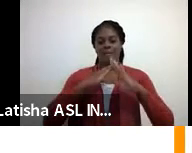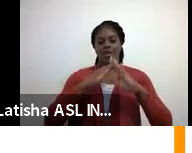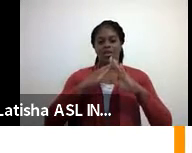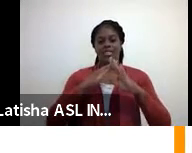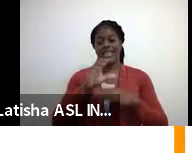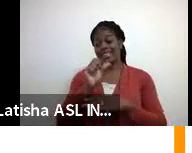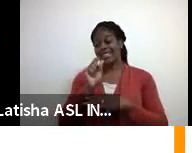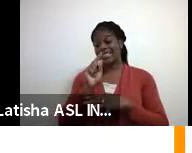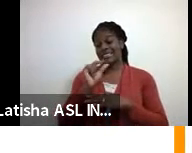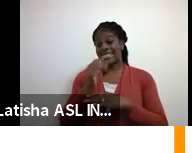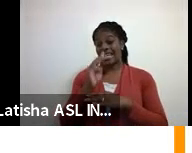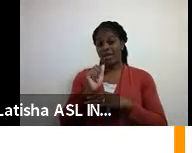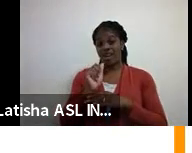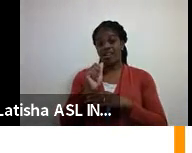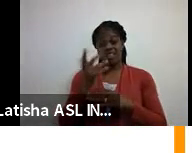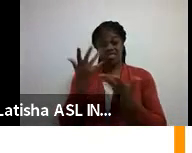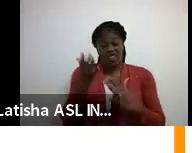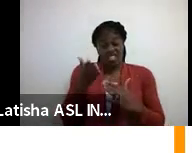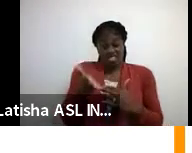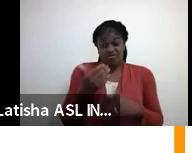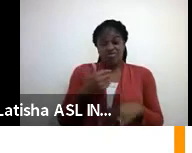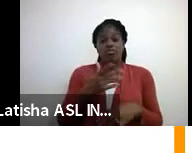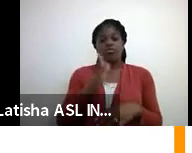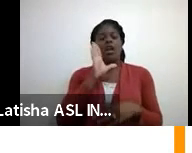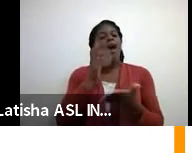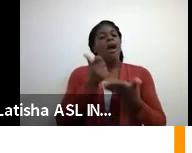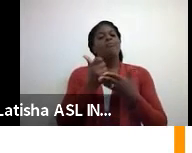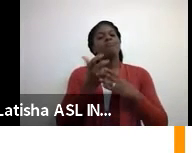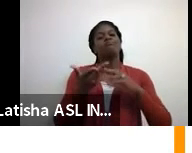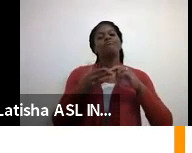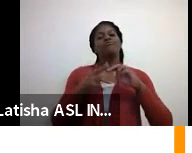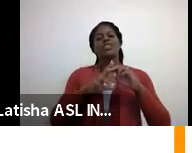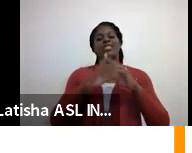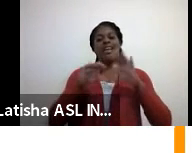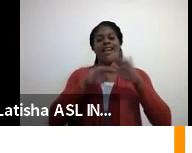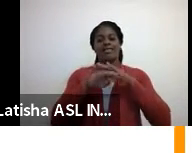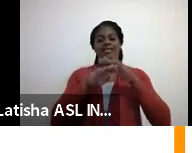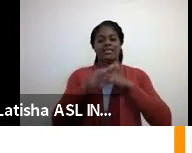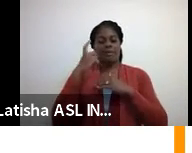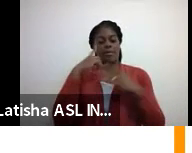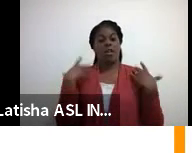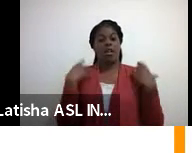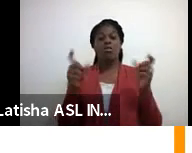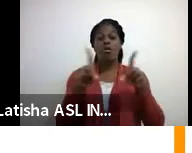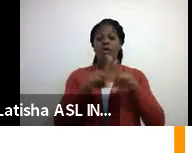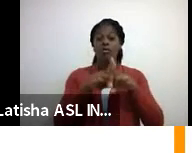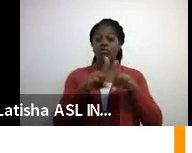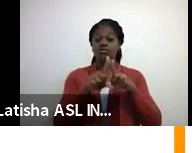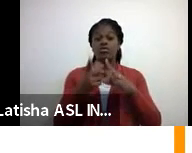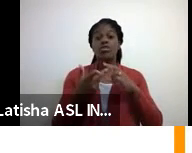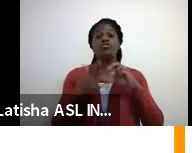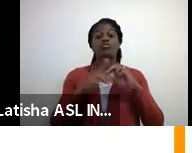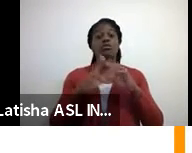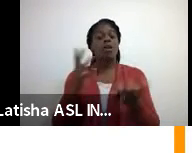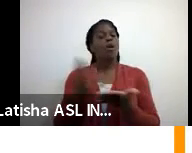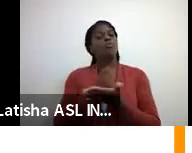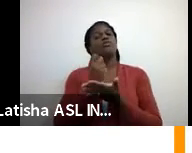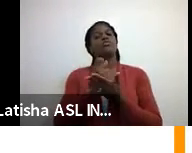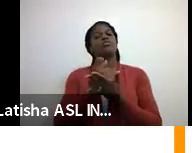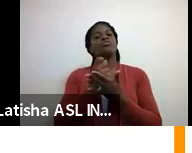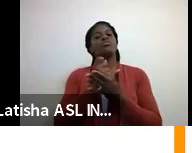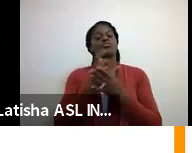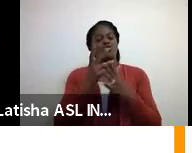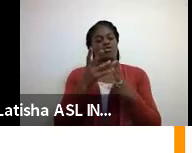stigma that is there in order to help us to increase access to mental health and increase the opportunities for